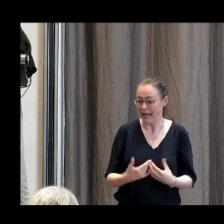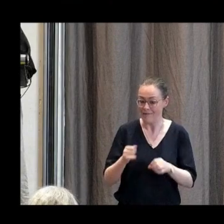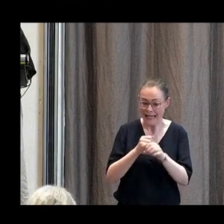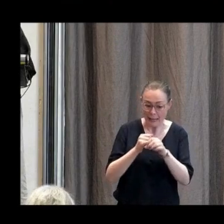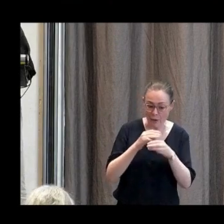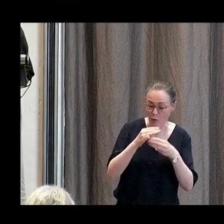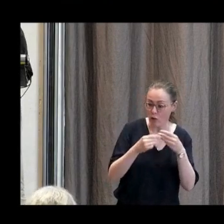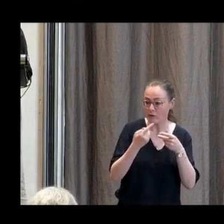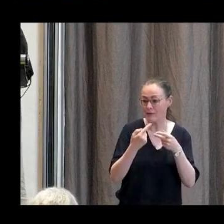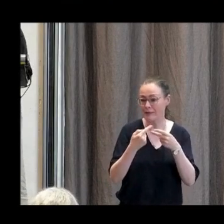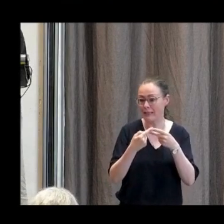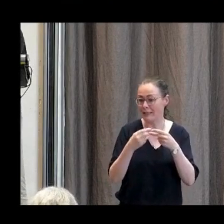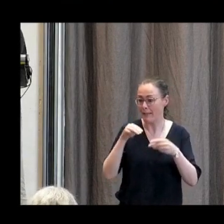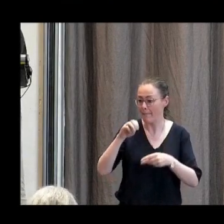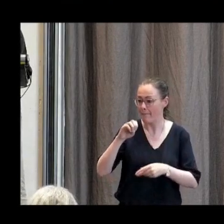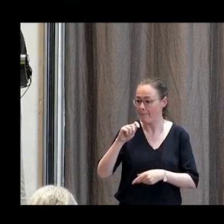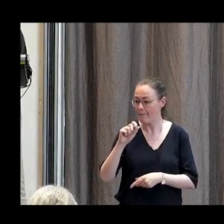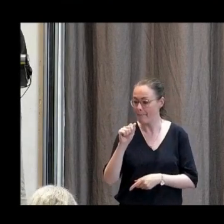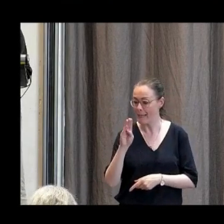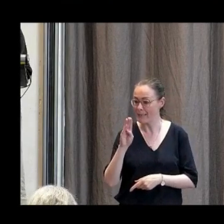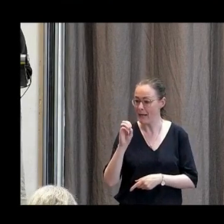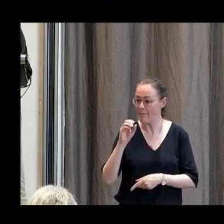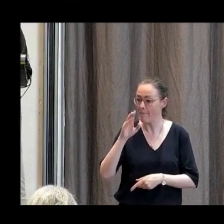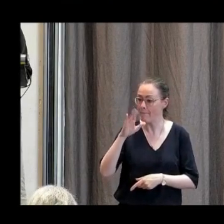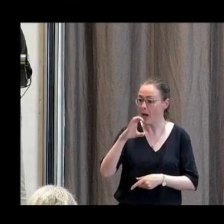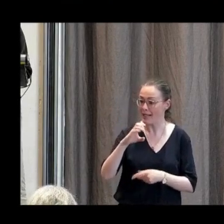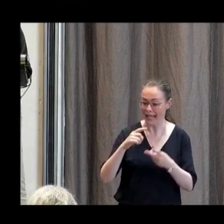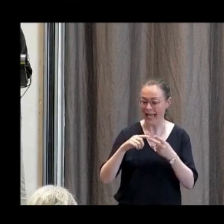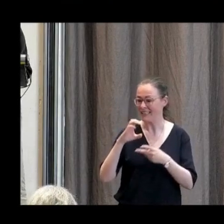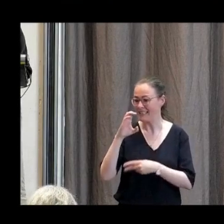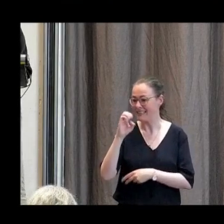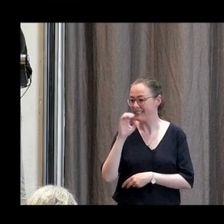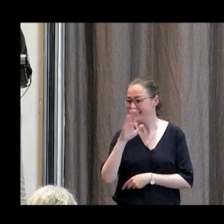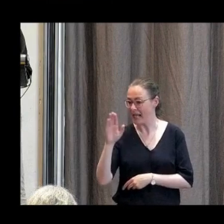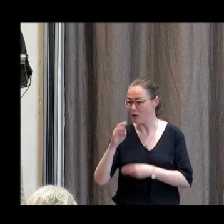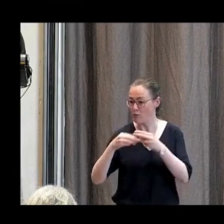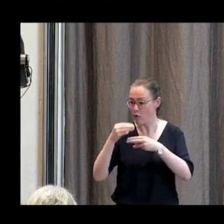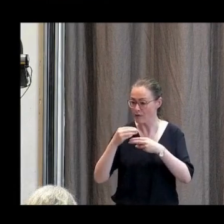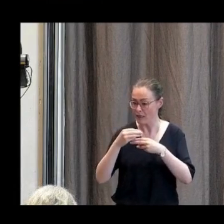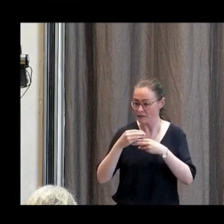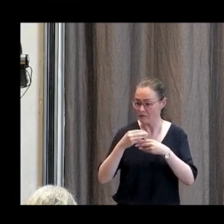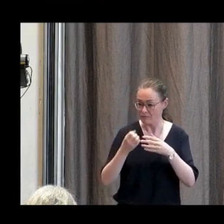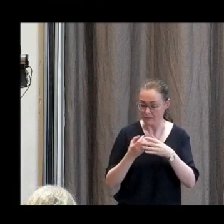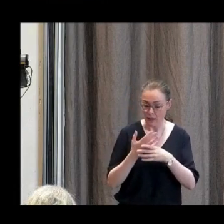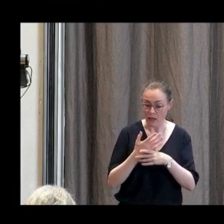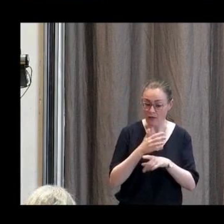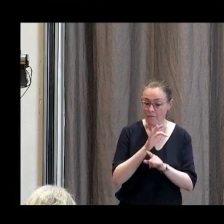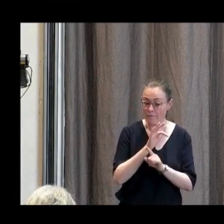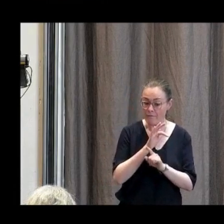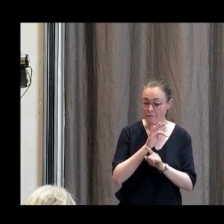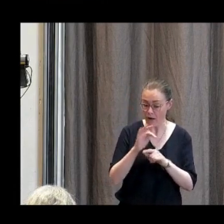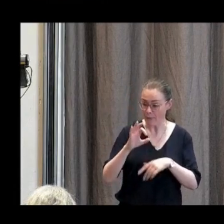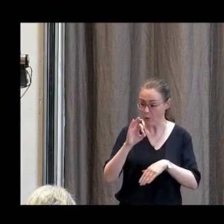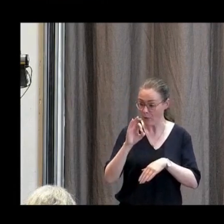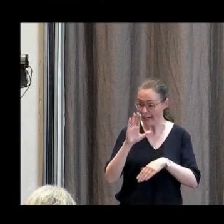chemical, metabolic, and through cellular processes also. We said they come from the